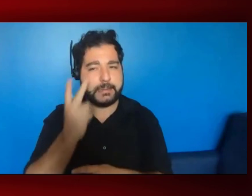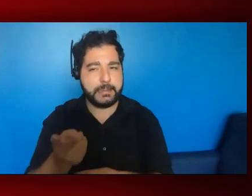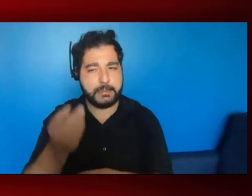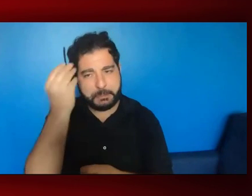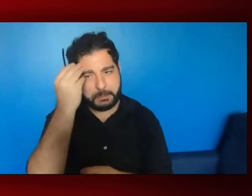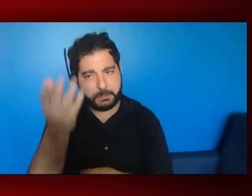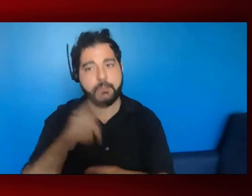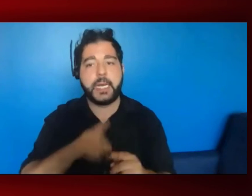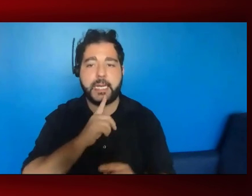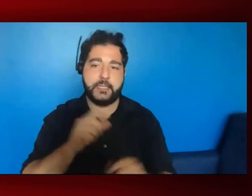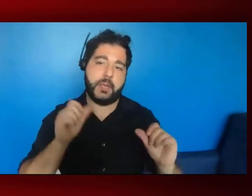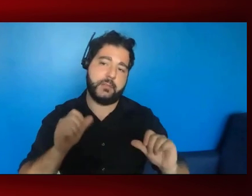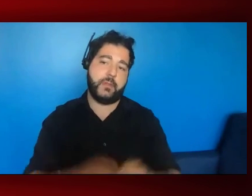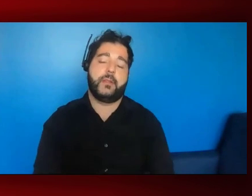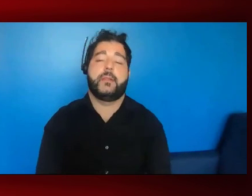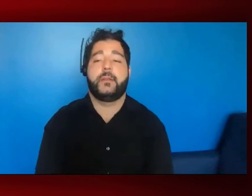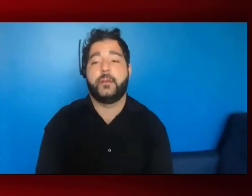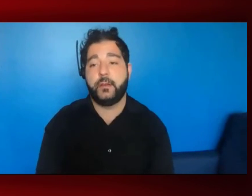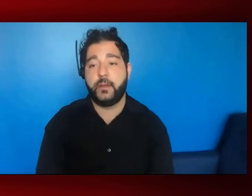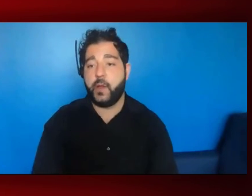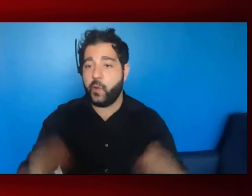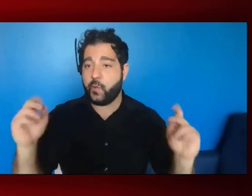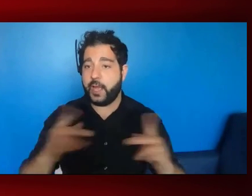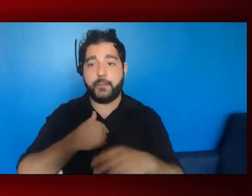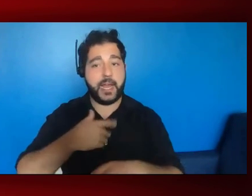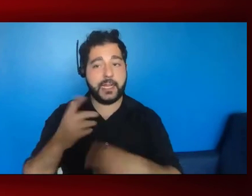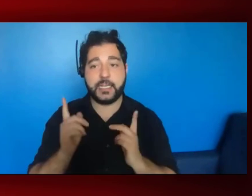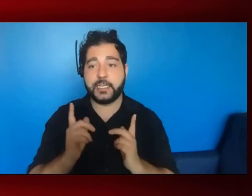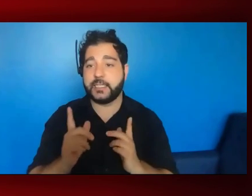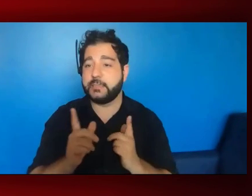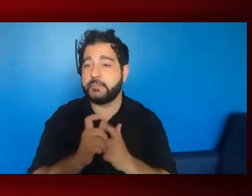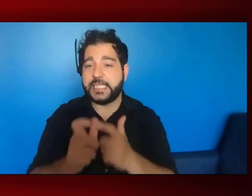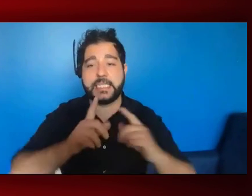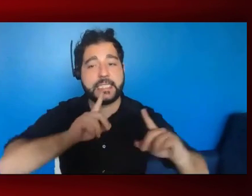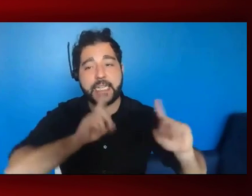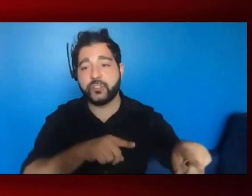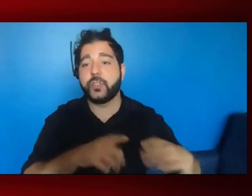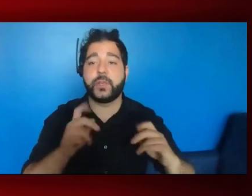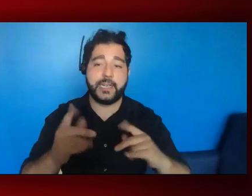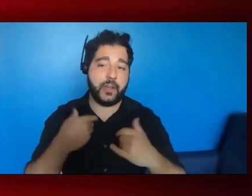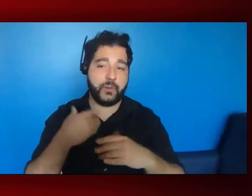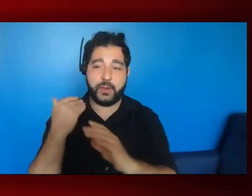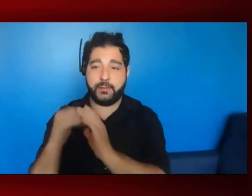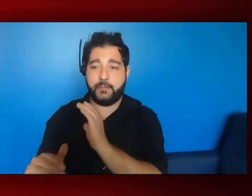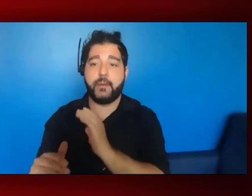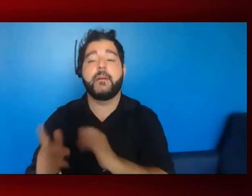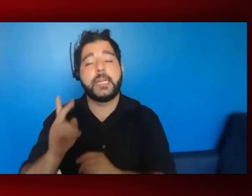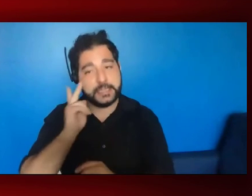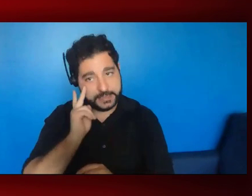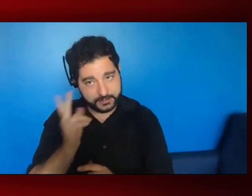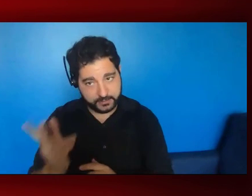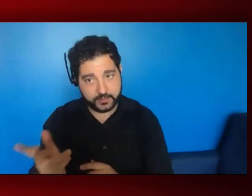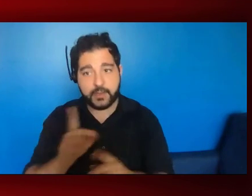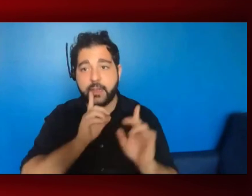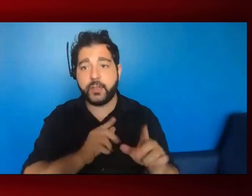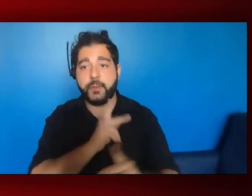is possible there. Okay, that was my speed answering round. I'm going to start going through my emails and answering